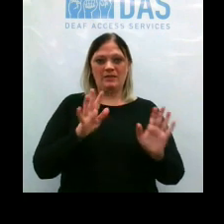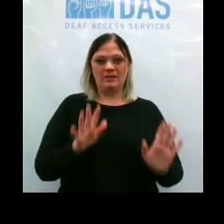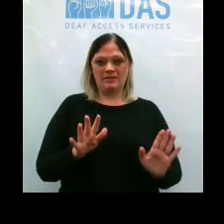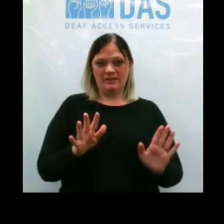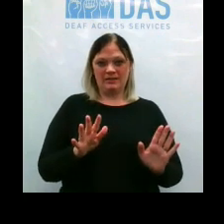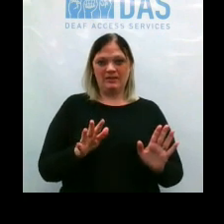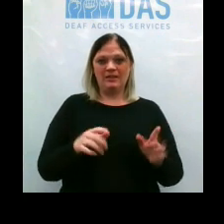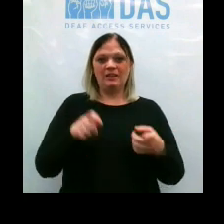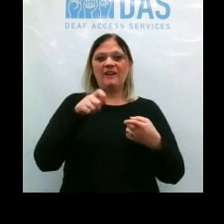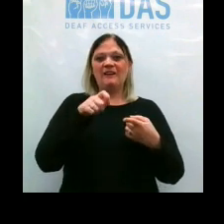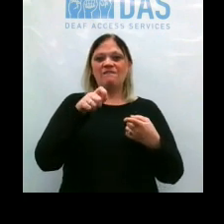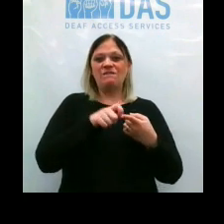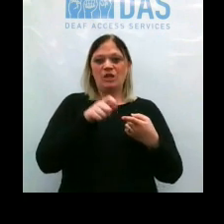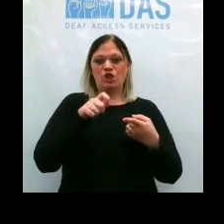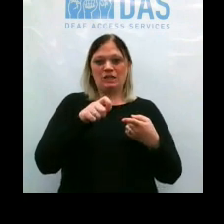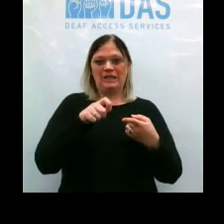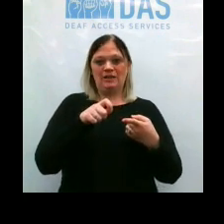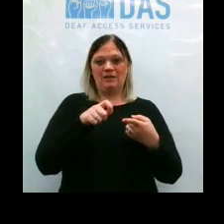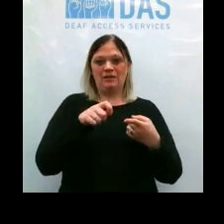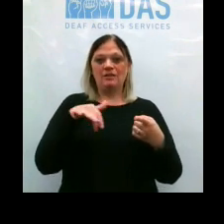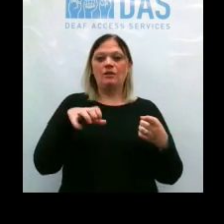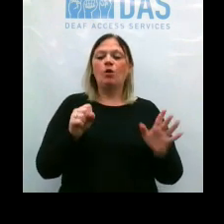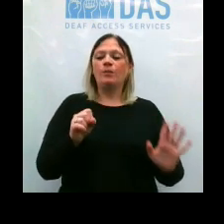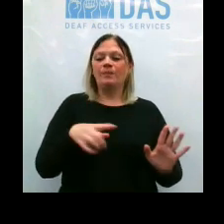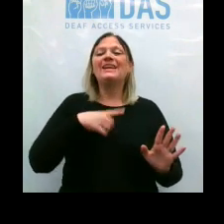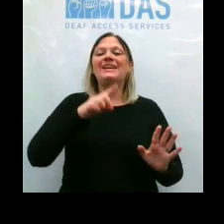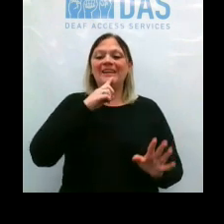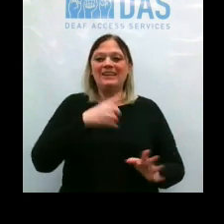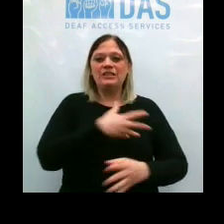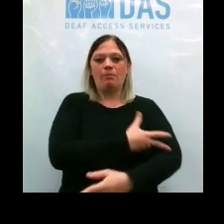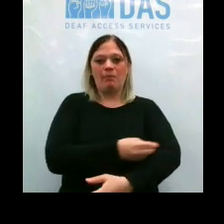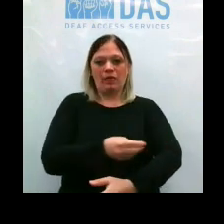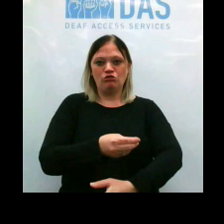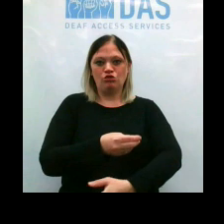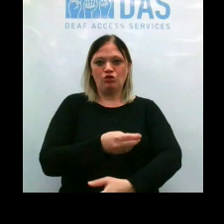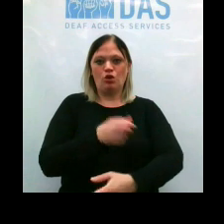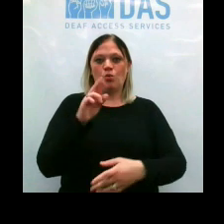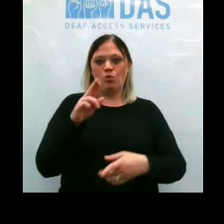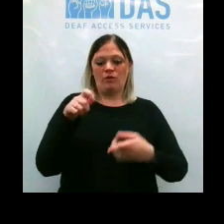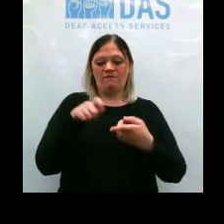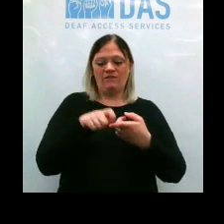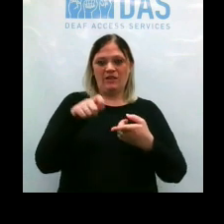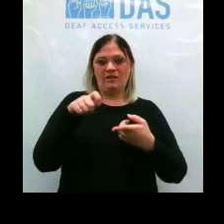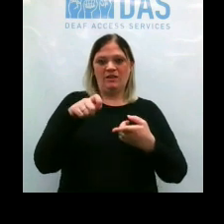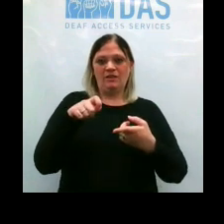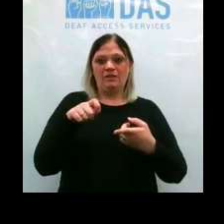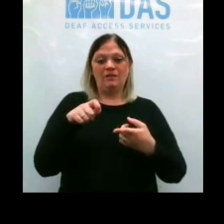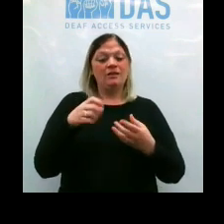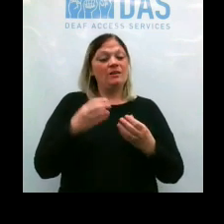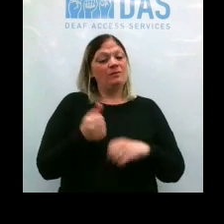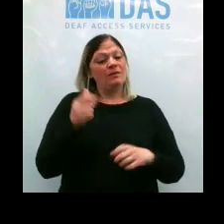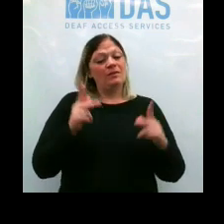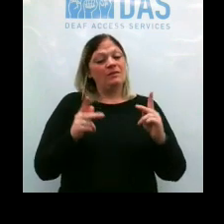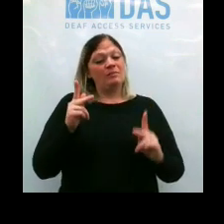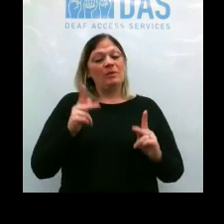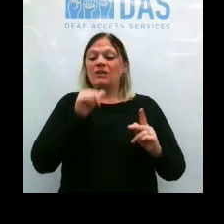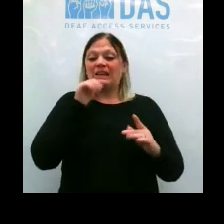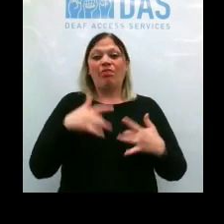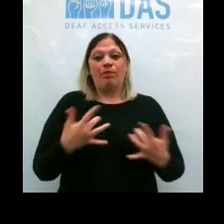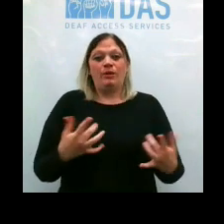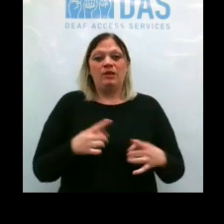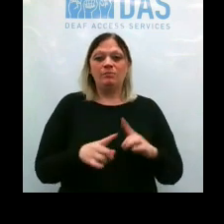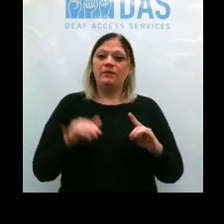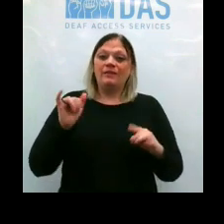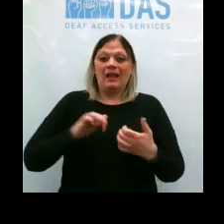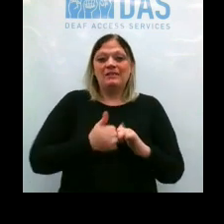If you're going to get this done, you have to understand it is a blood draw. So a lot of people aren't really too thrilled with that, but that is how the antibody testing is done. There